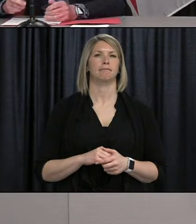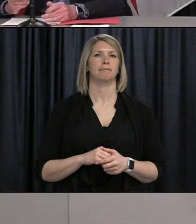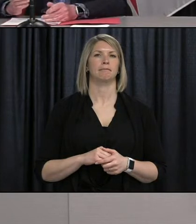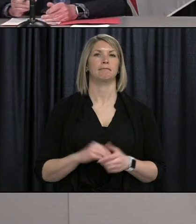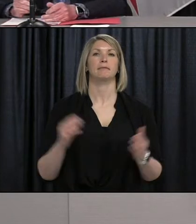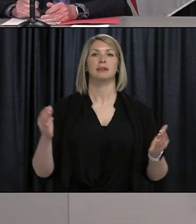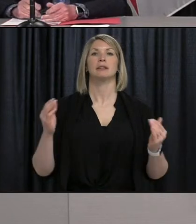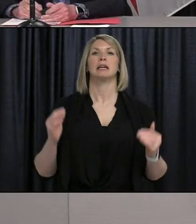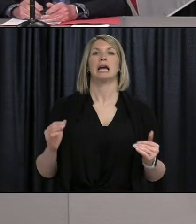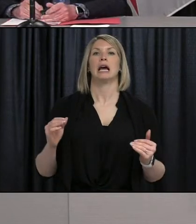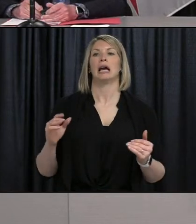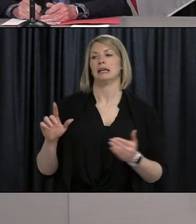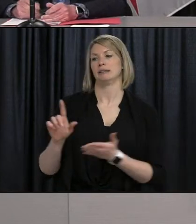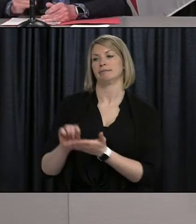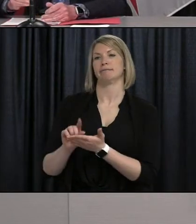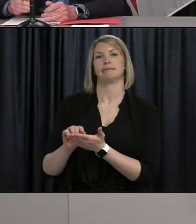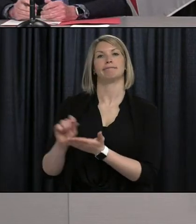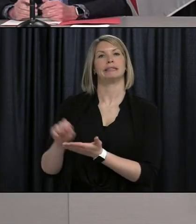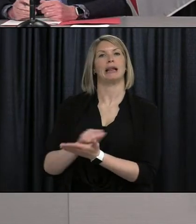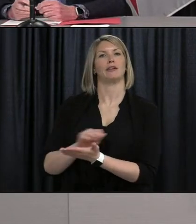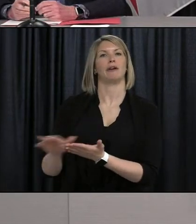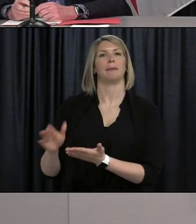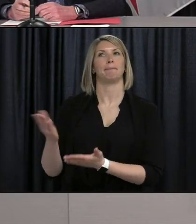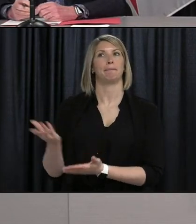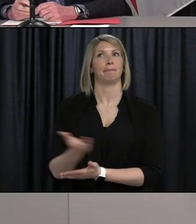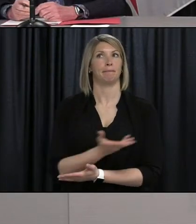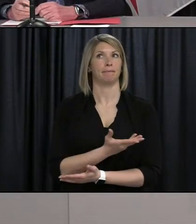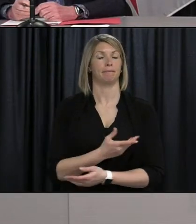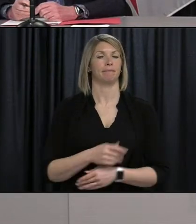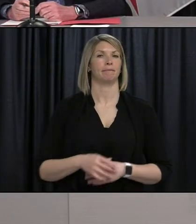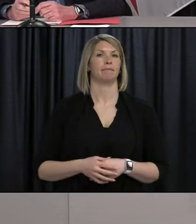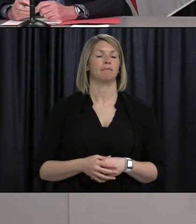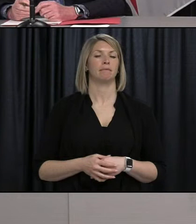Peter Jackson with the Telegram. Do you have a final question?